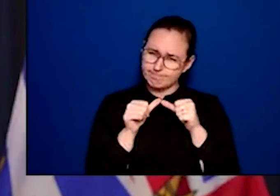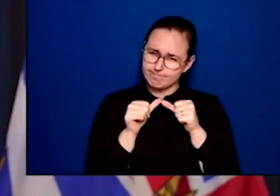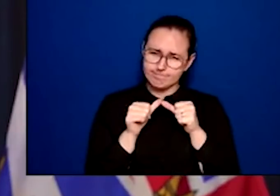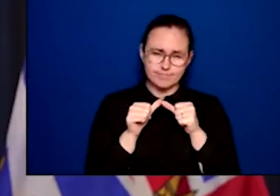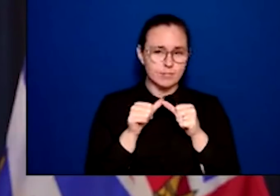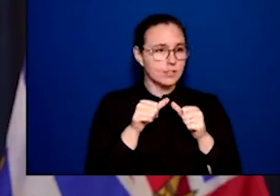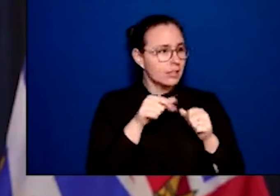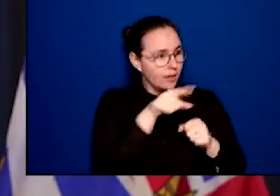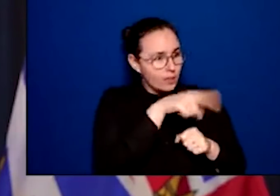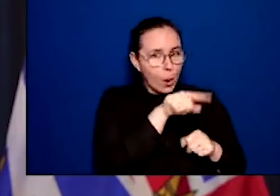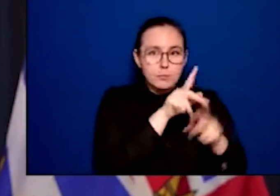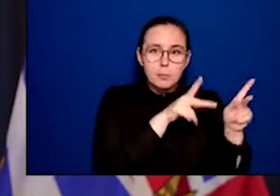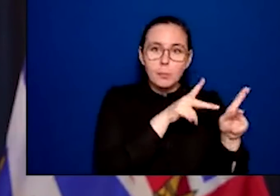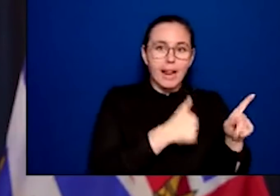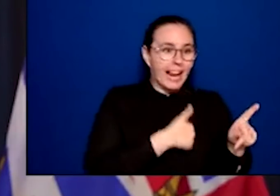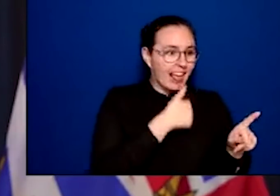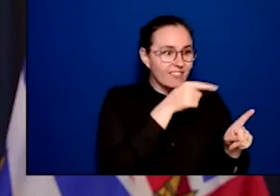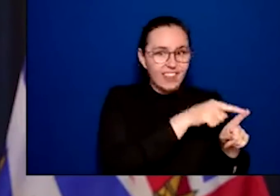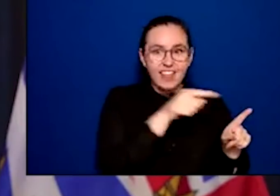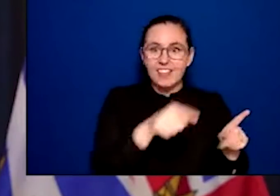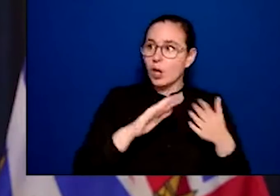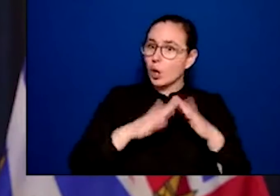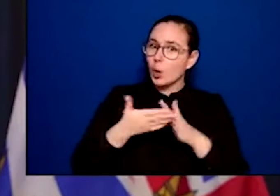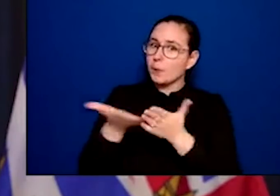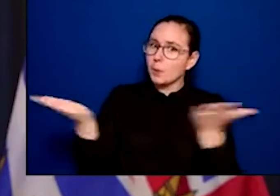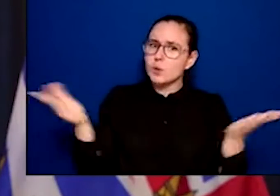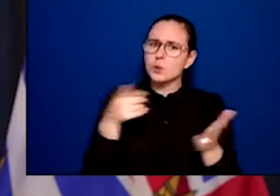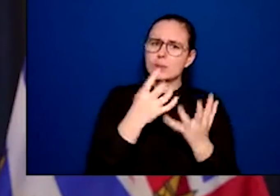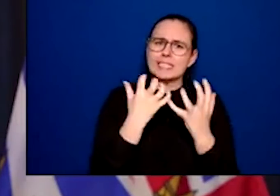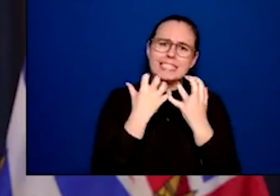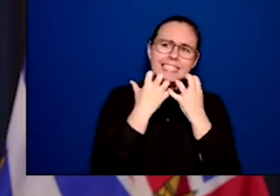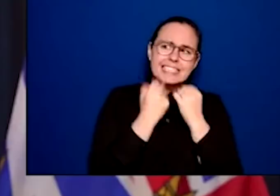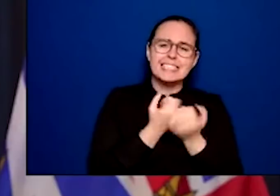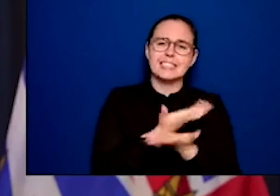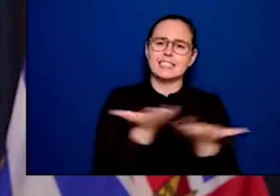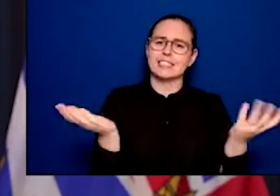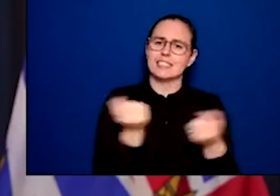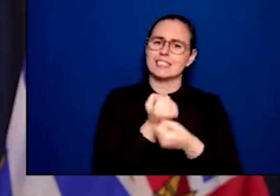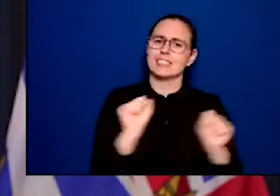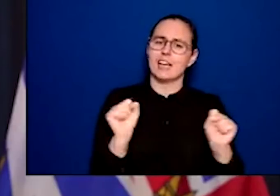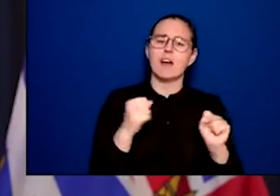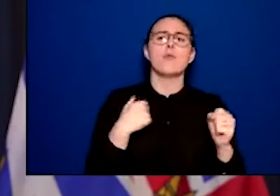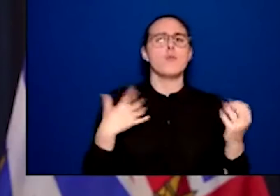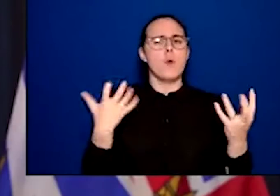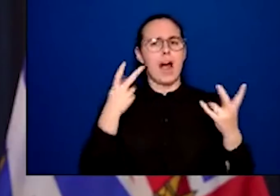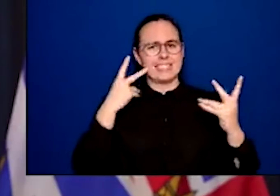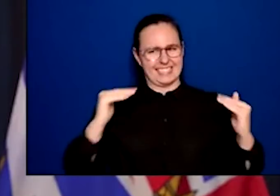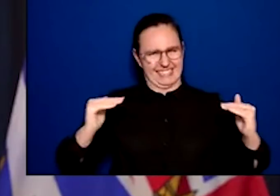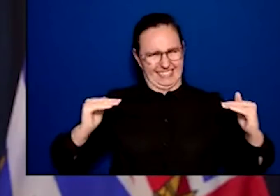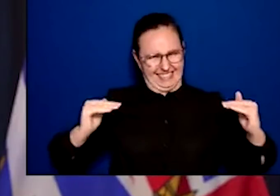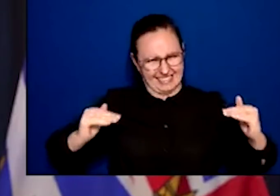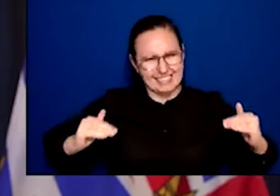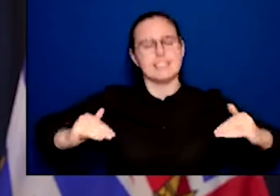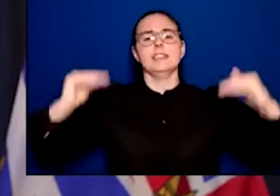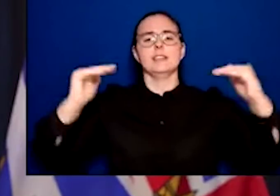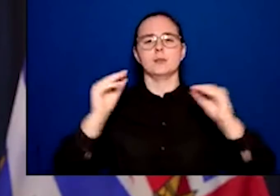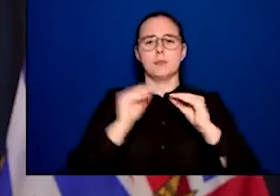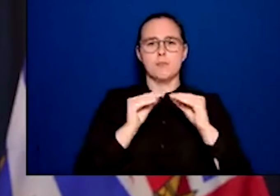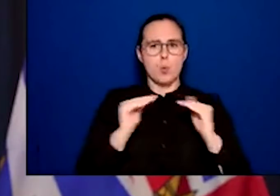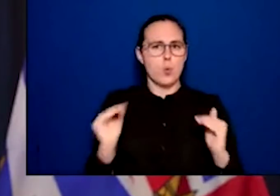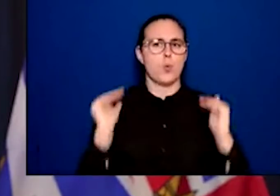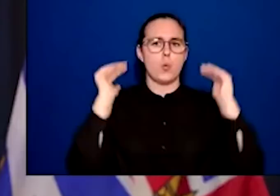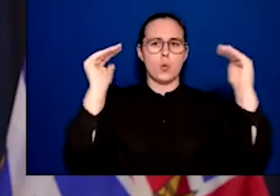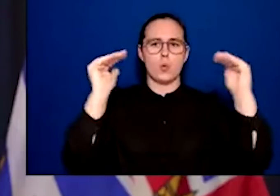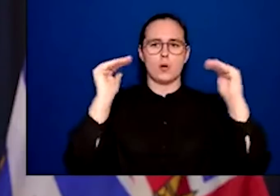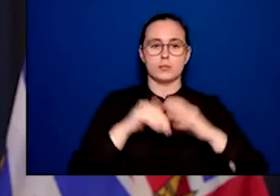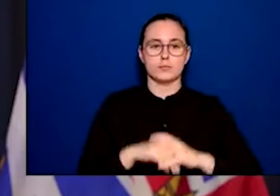coming days to do even better. And I encourage everybody to do so. As I reported last week, as